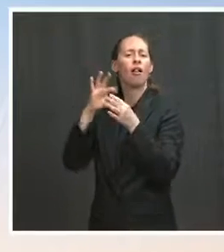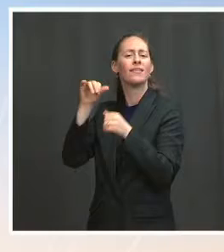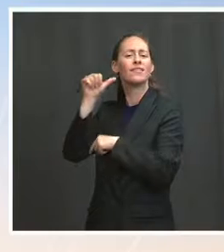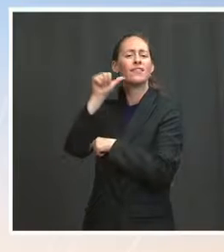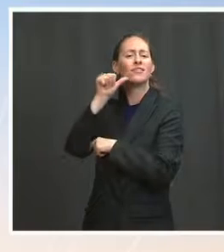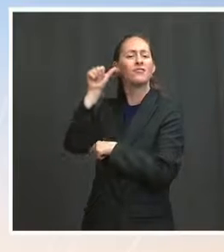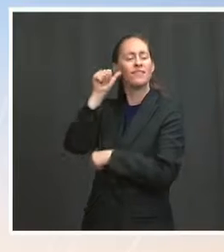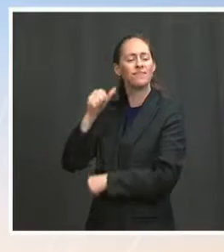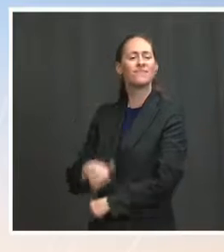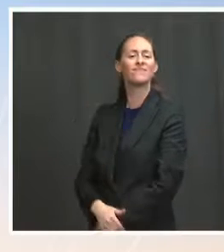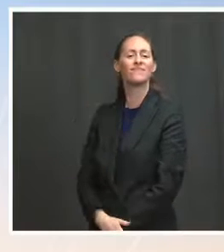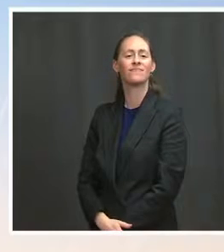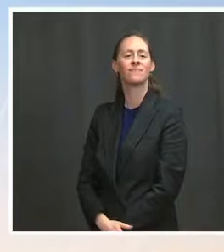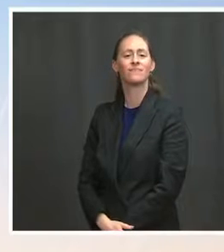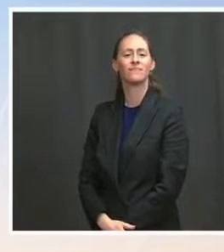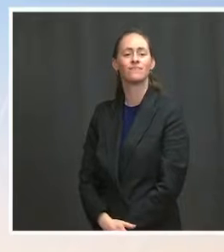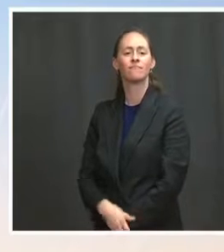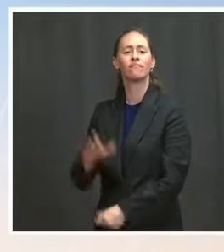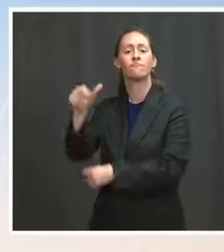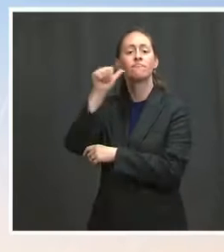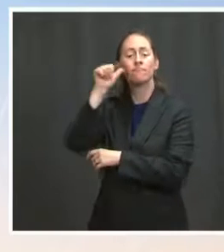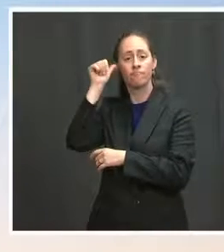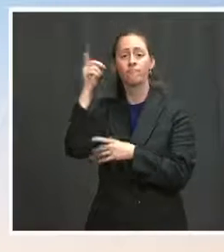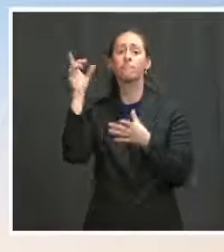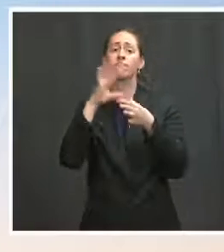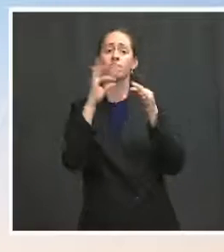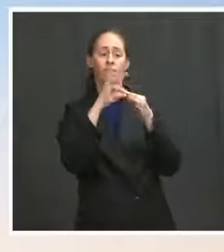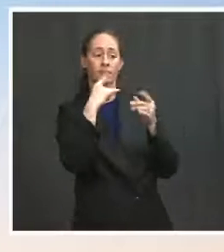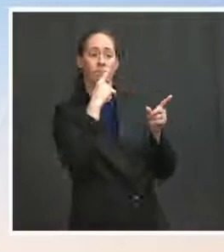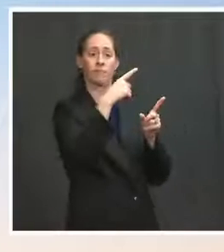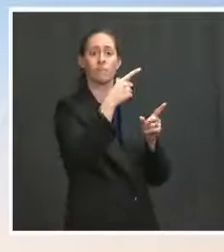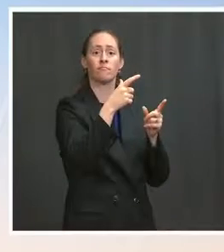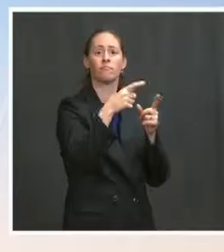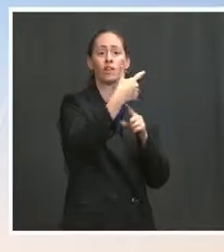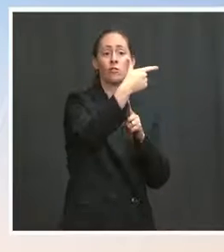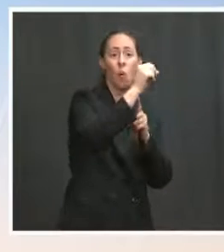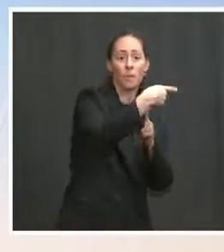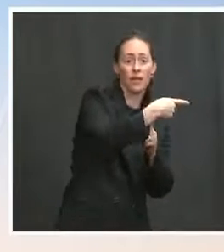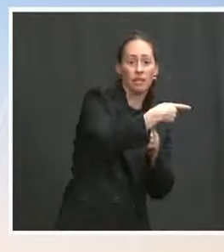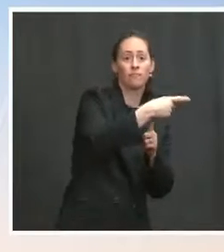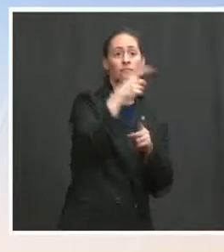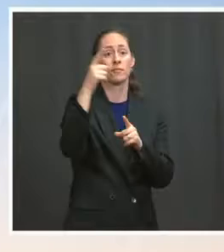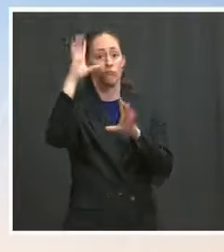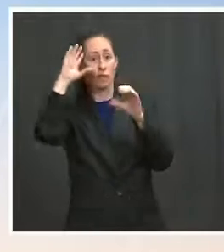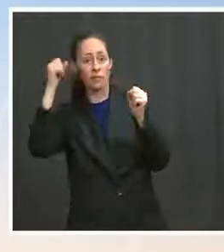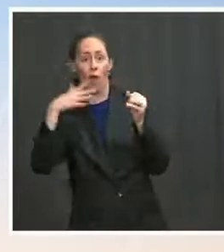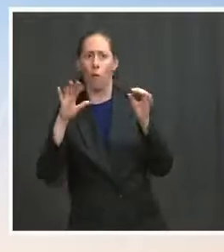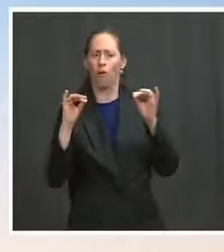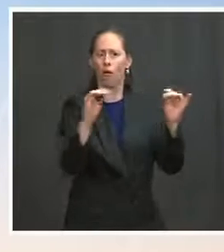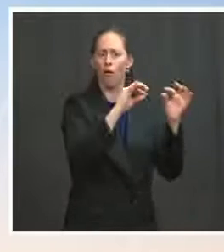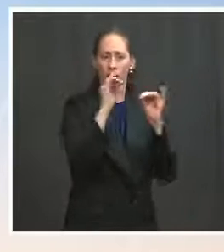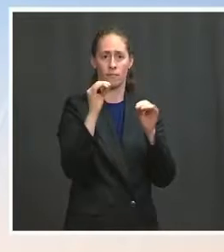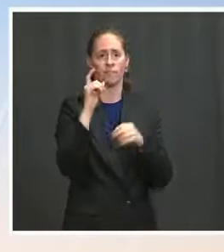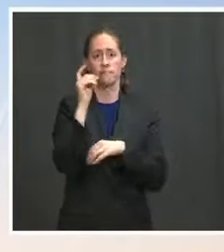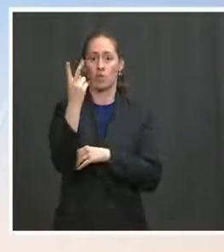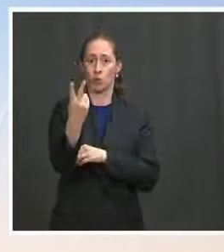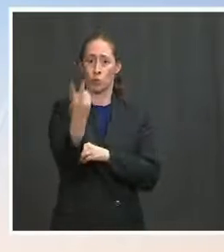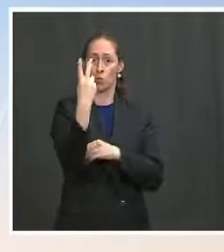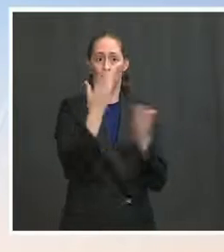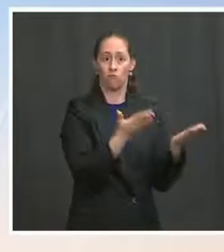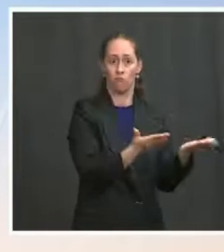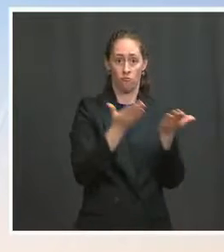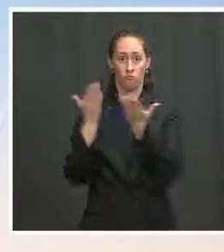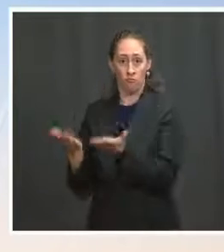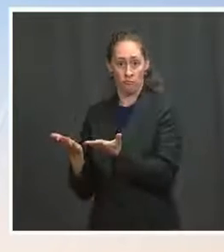and the GOP senators who were negotiating that these two deals would come in tandem? Had the Republican senators expressed